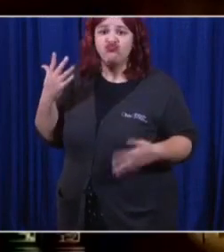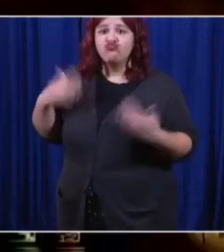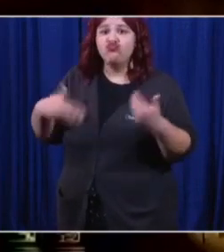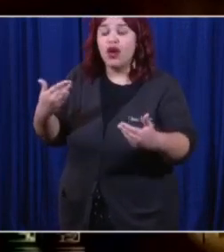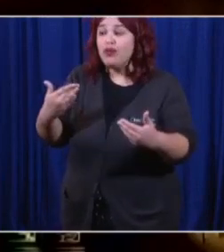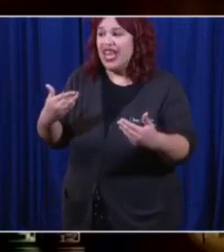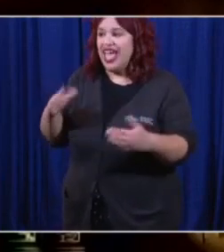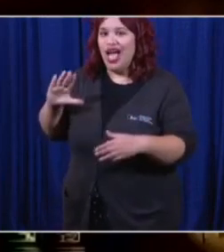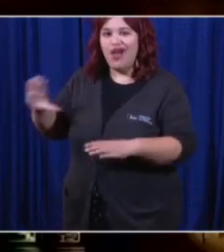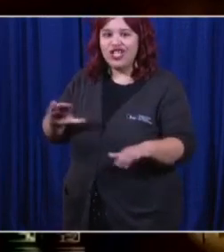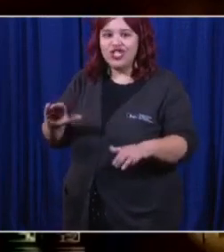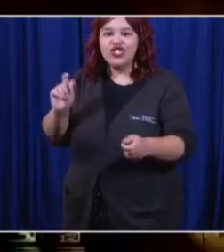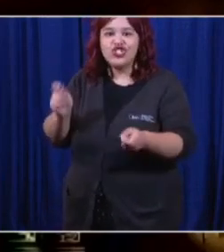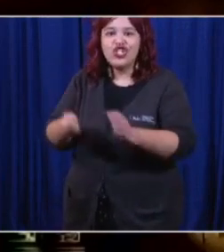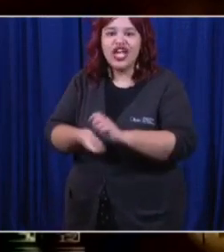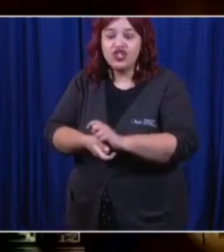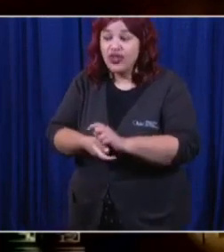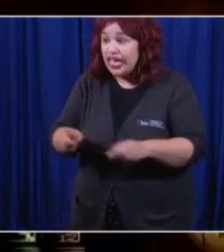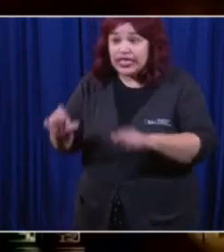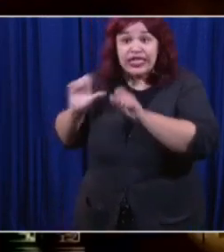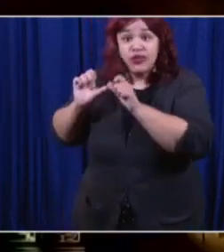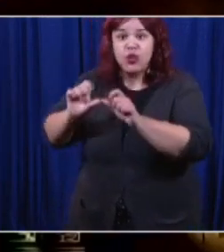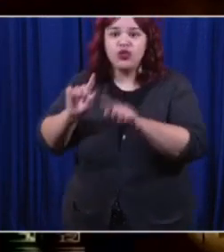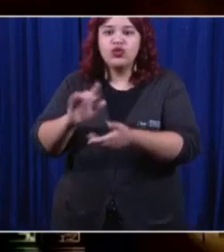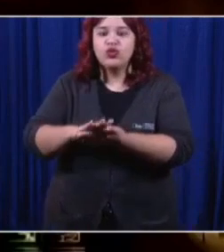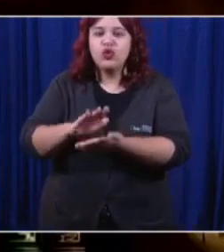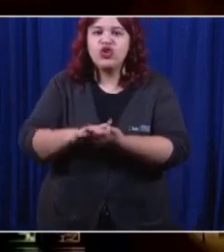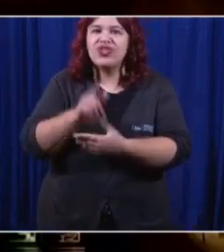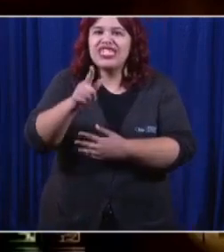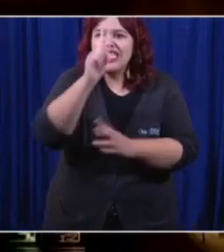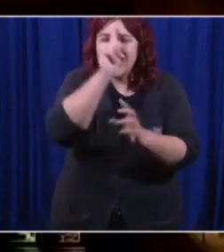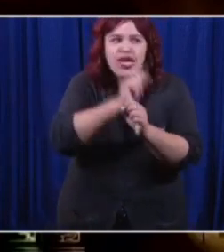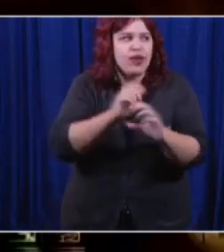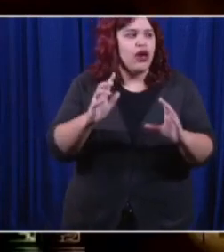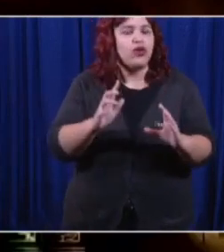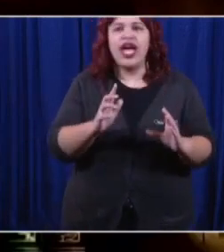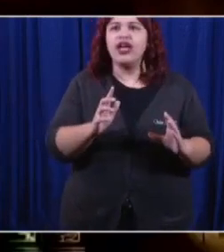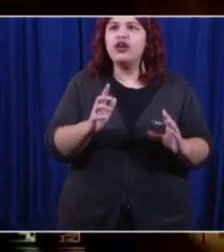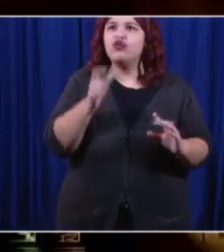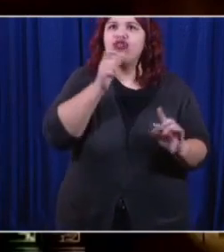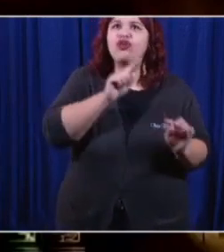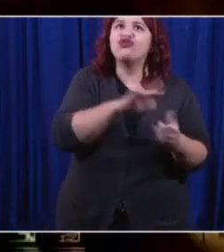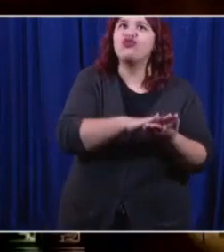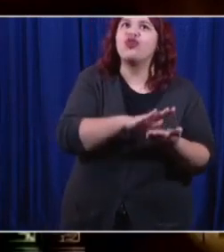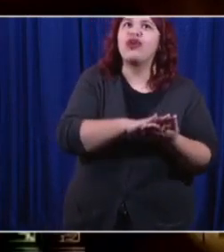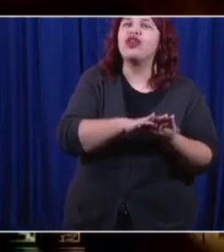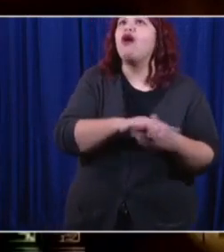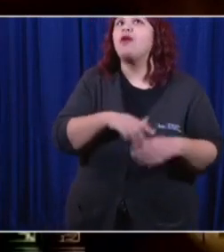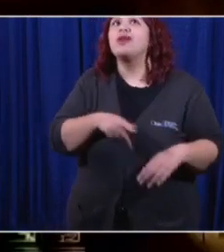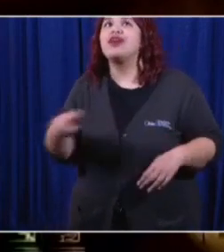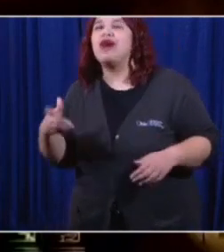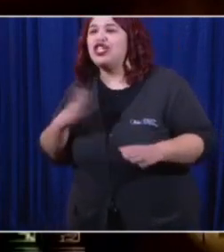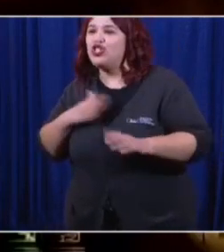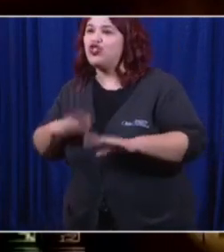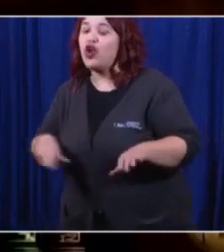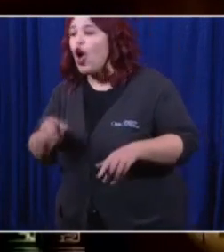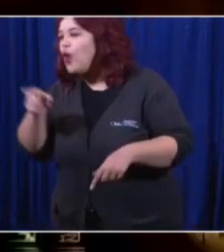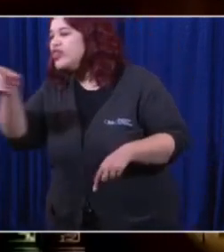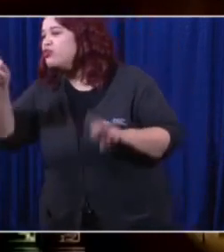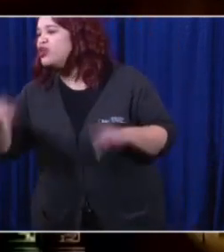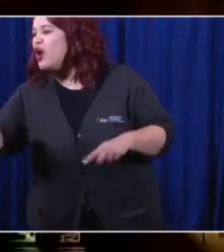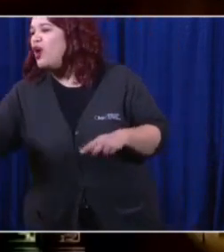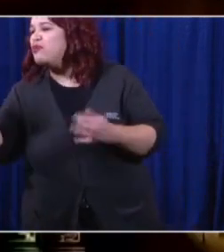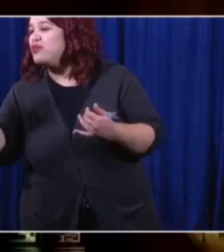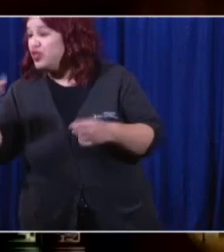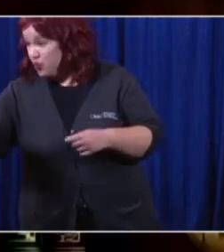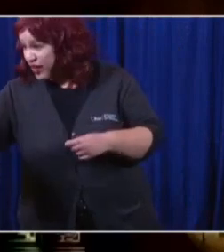is the people who you went to school with, who you see at church, who plays soccer with your children, whose kids, go